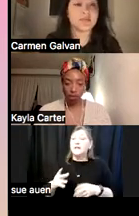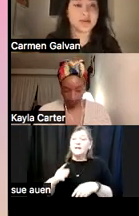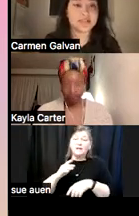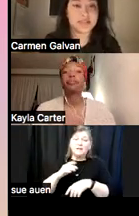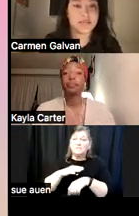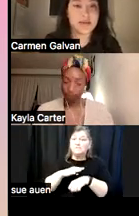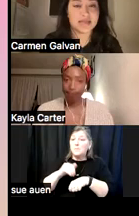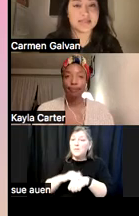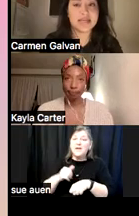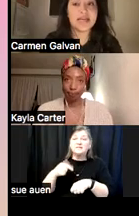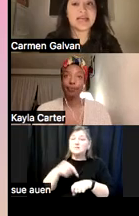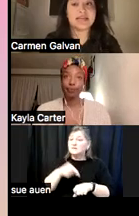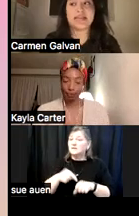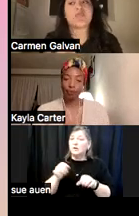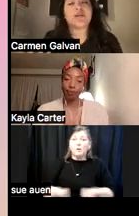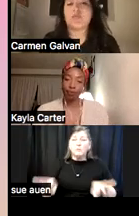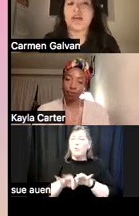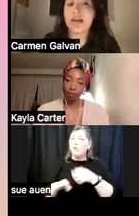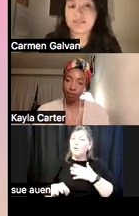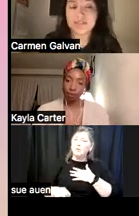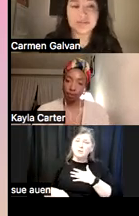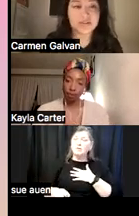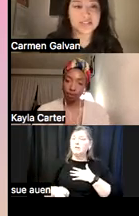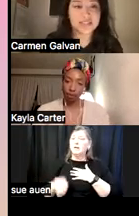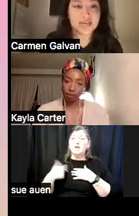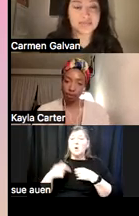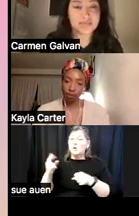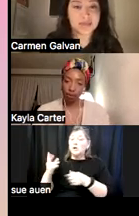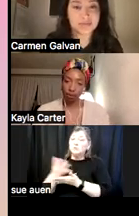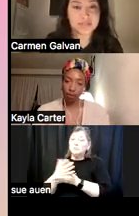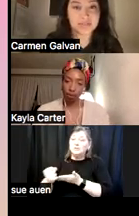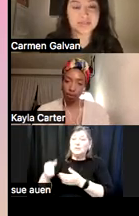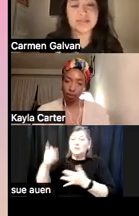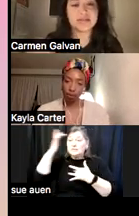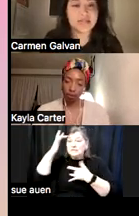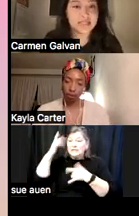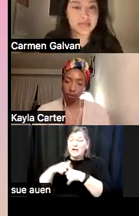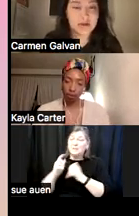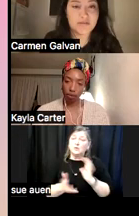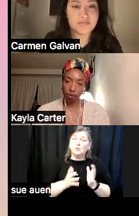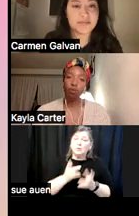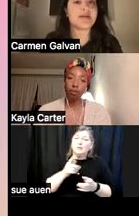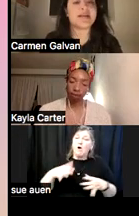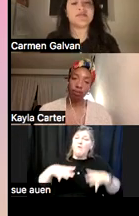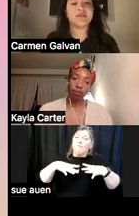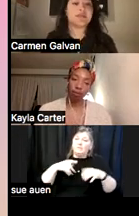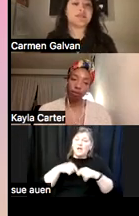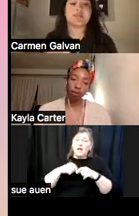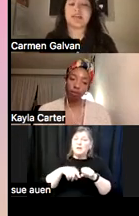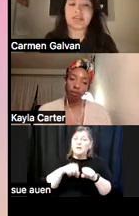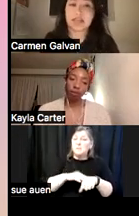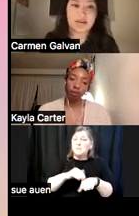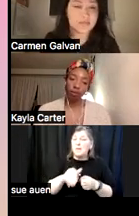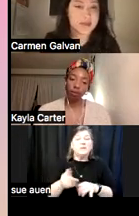really important to them, and they wouldn't want to have to use all their sick time to be able to take time off, but they might have to because